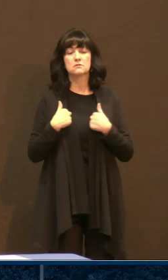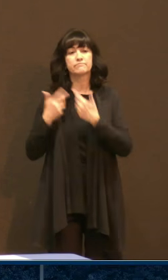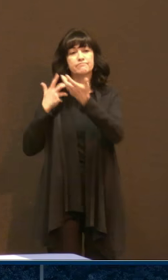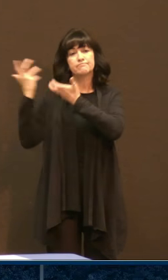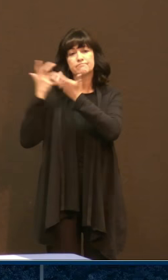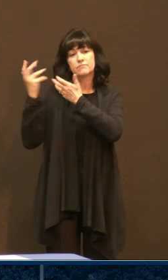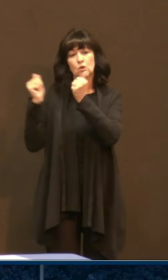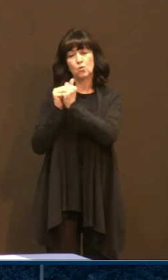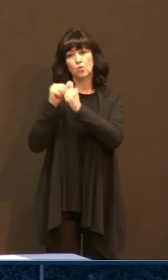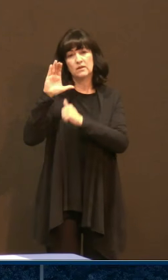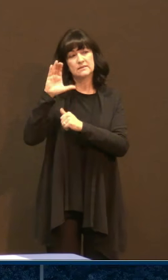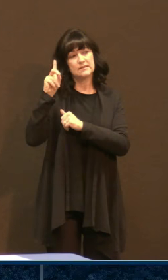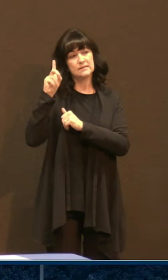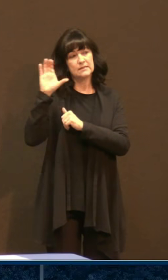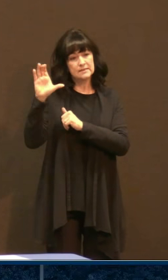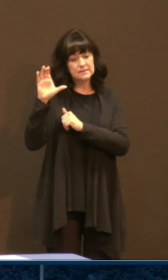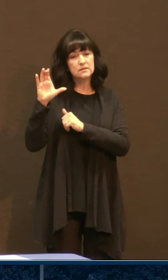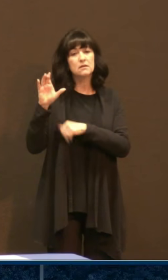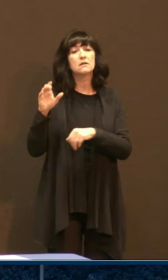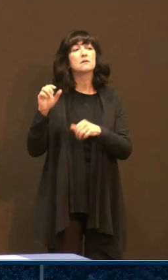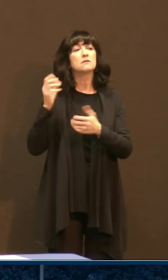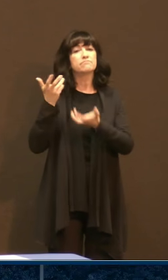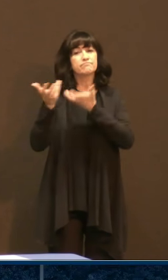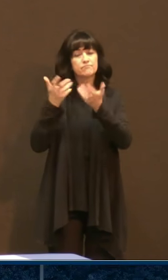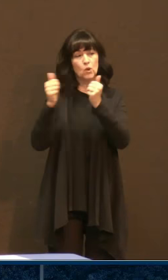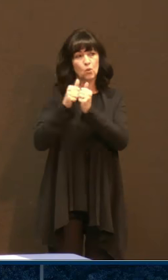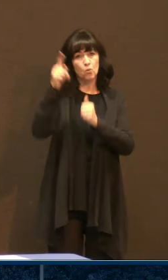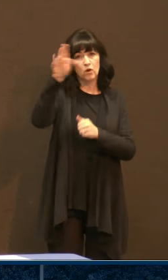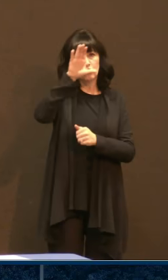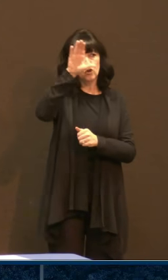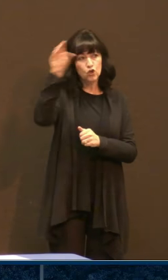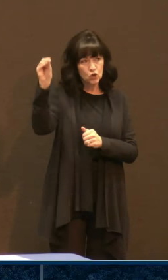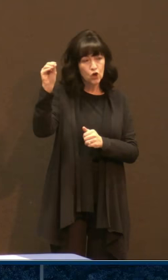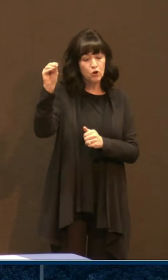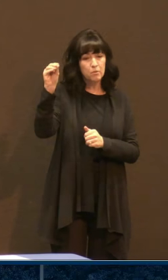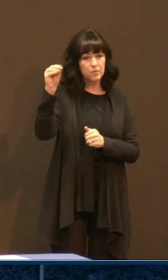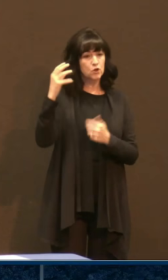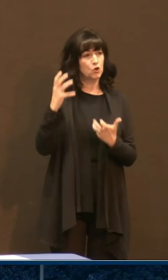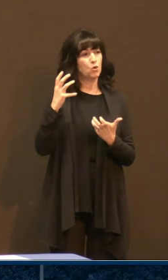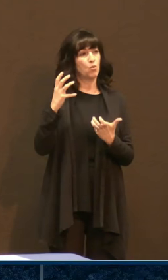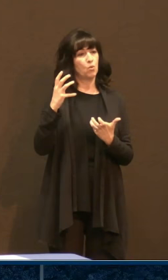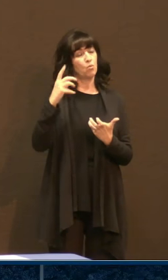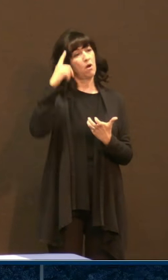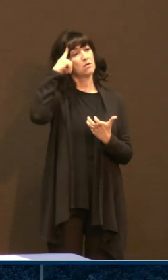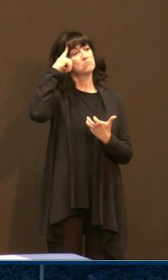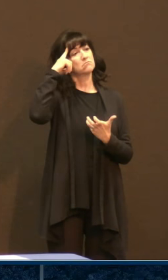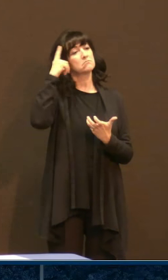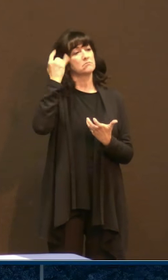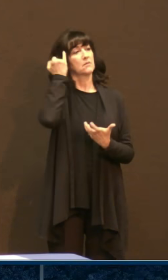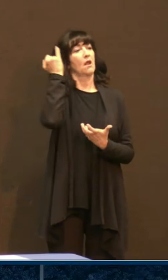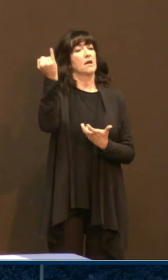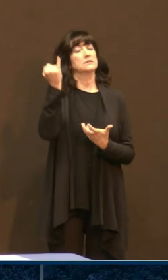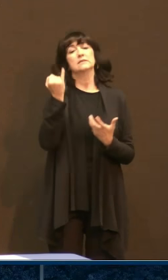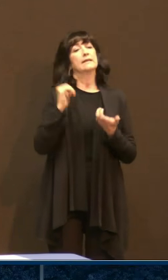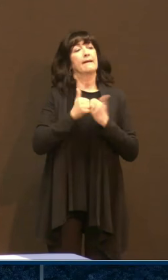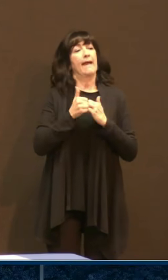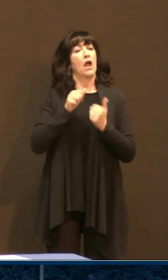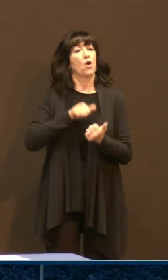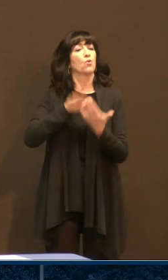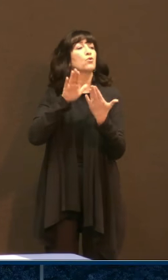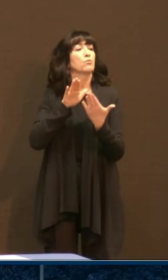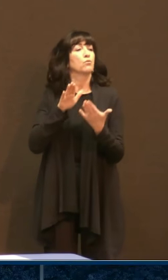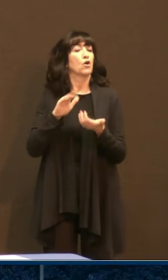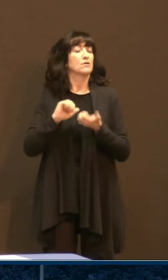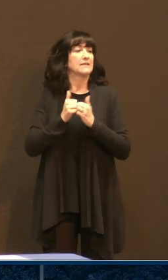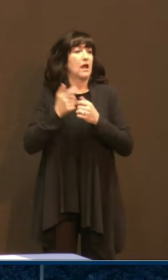with the employers themselves in doing so, and come up with, I think, a really good approach to it, and Dr.